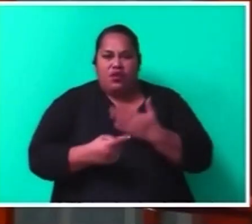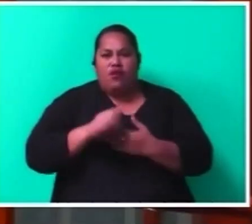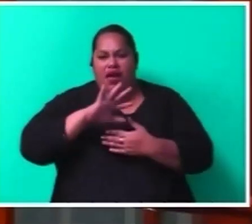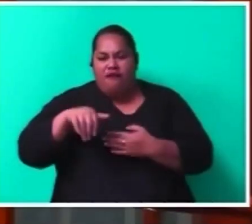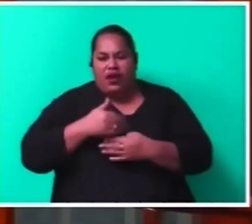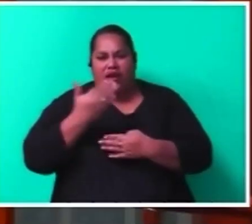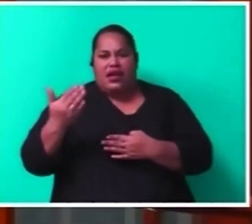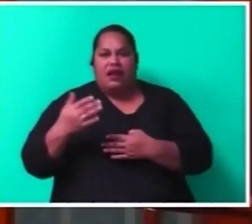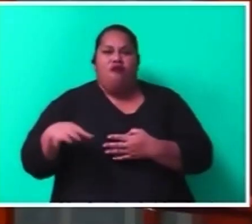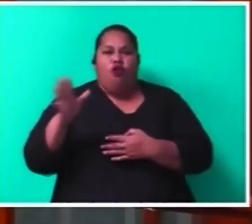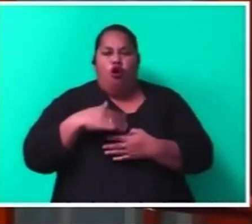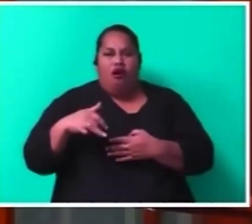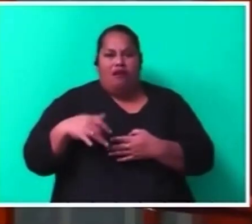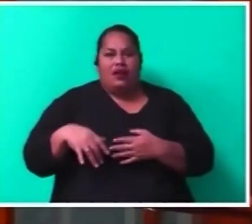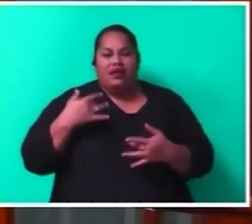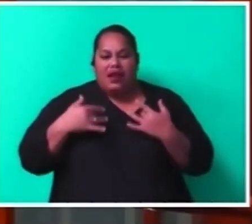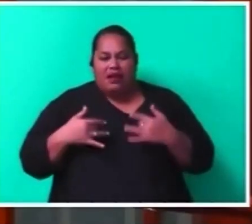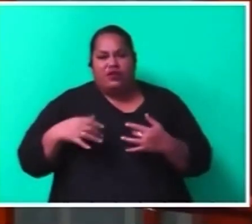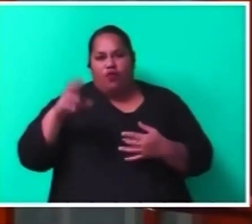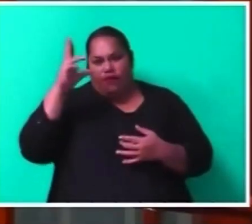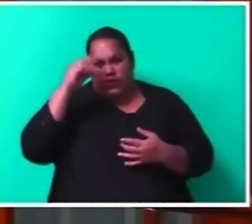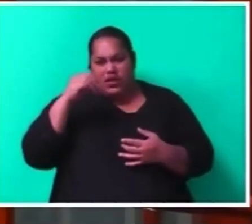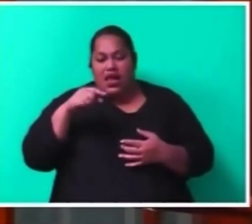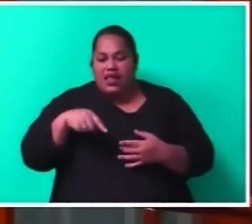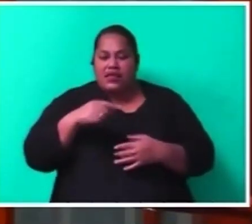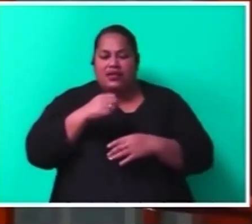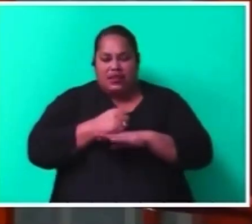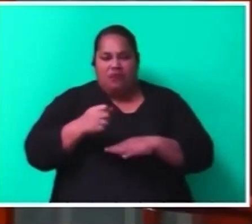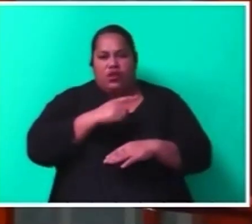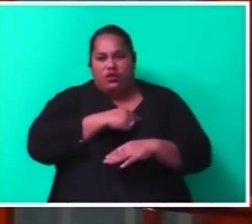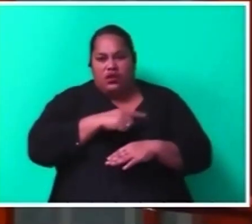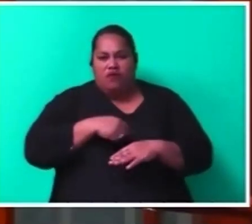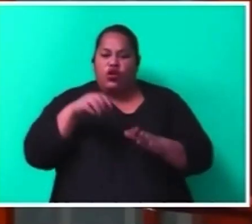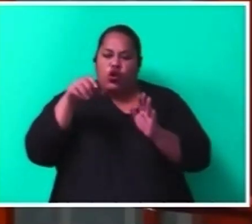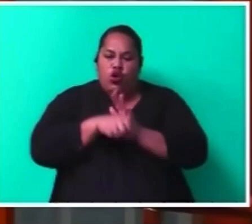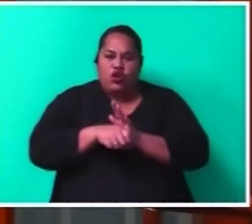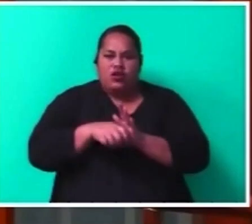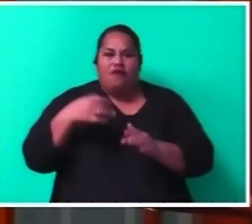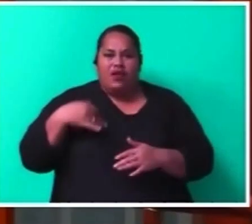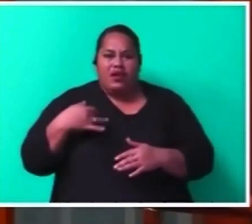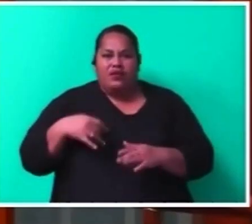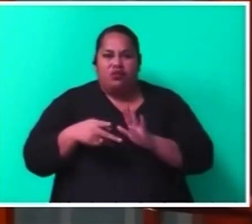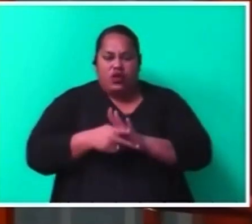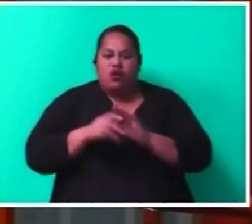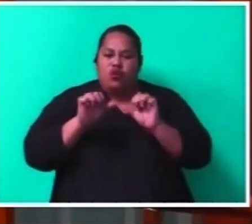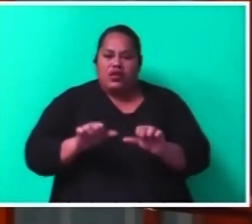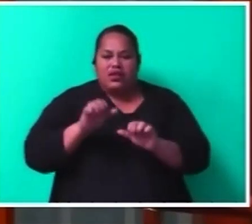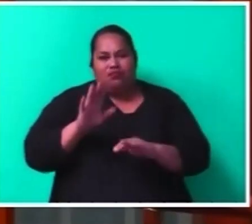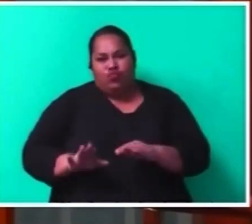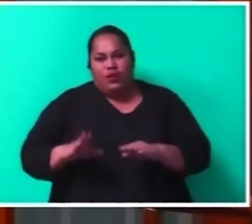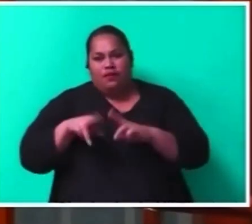Fijians. Mr. Speaker, sir, this government remains committed to easing cost of living pressures, protecting vulnerable